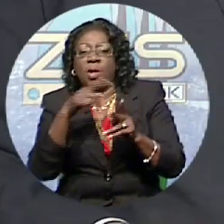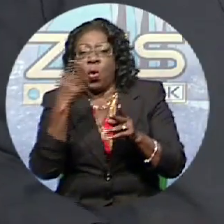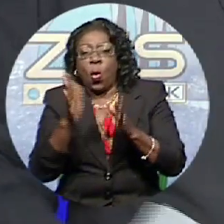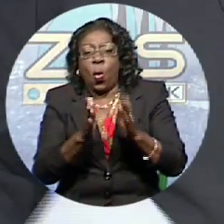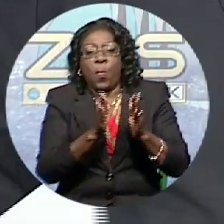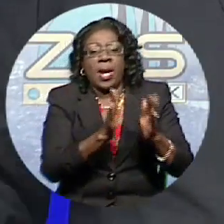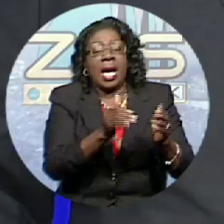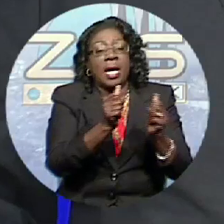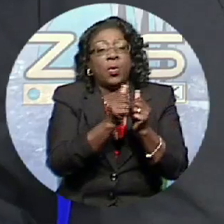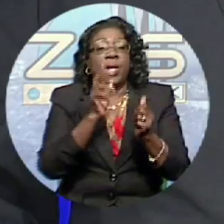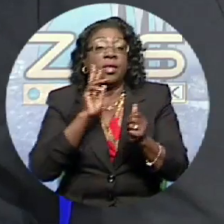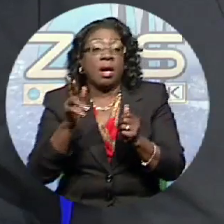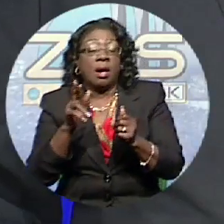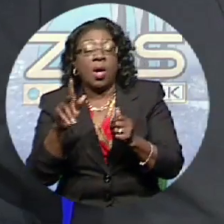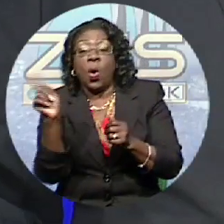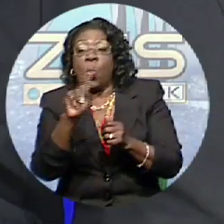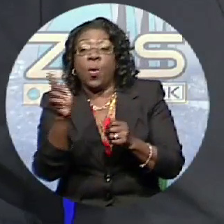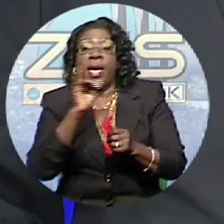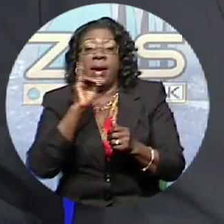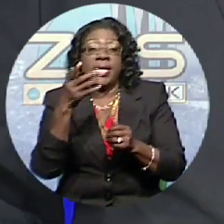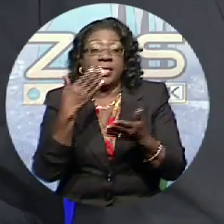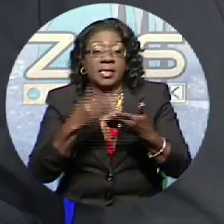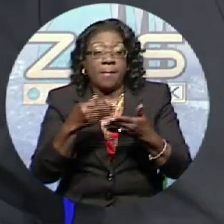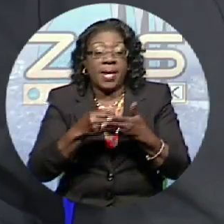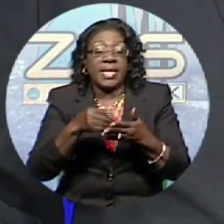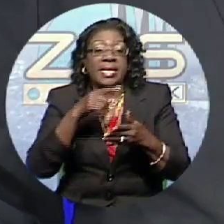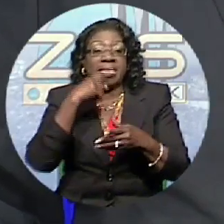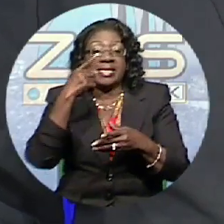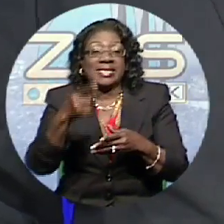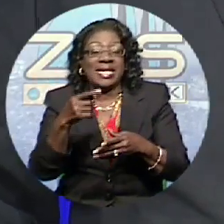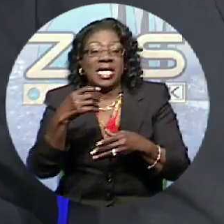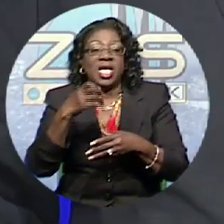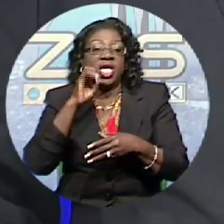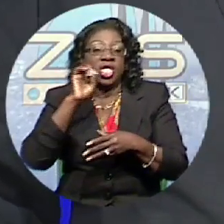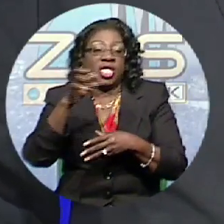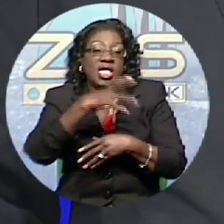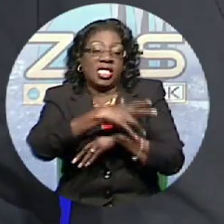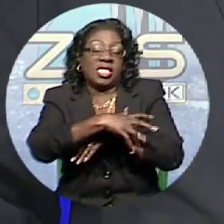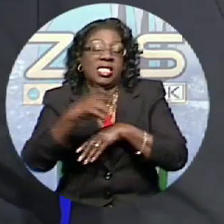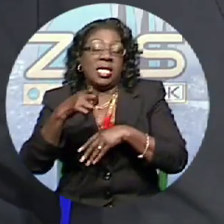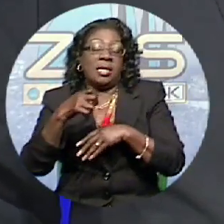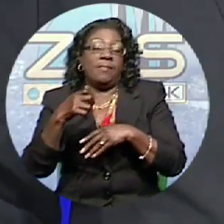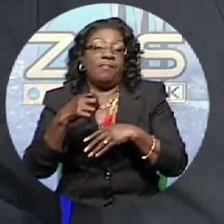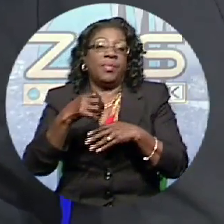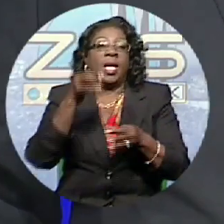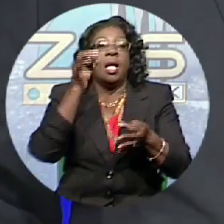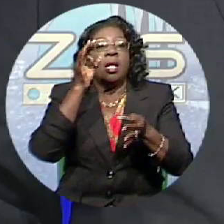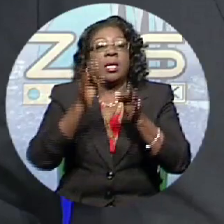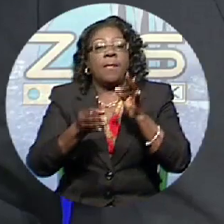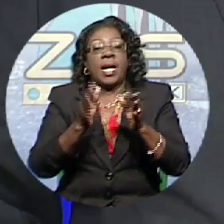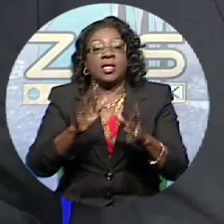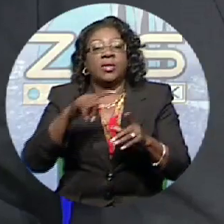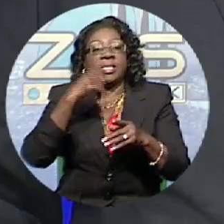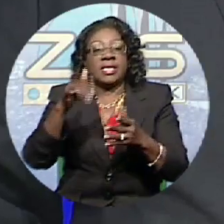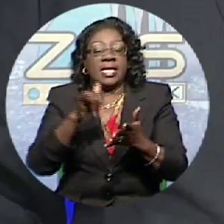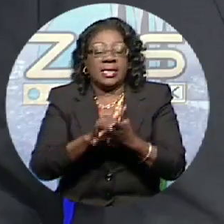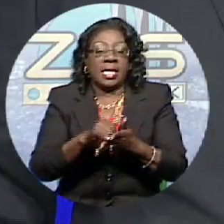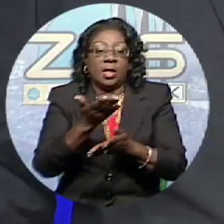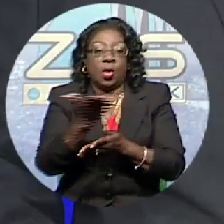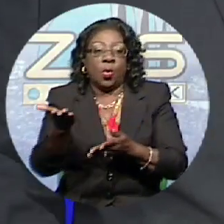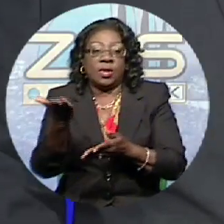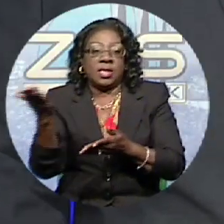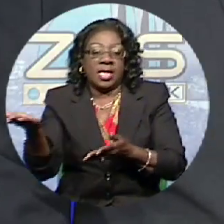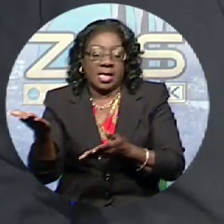also wanted to know where the money was that she is accused of stealing. However, Chief Magistrate Joanne Ferguson Pratt informed Knowles that those